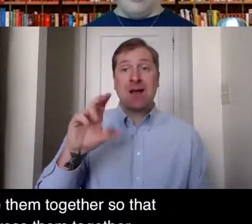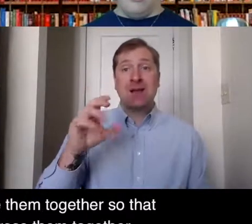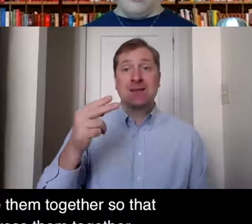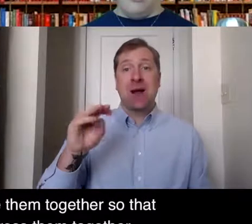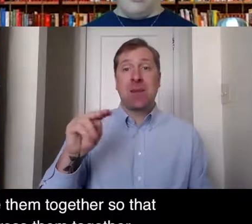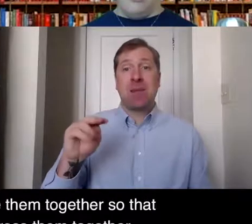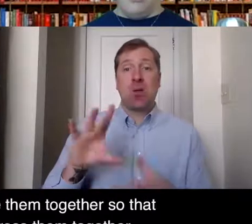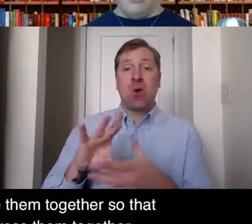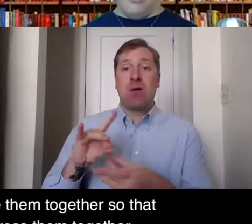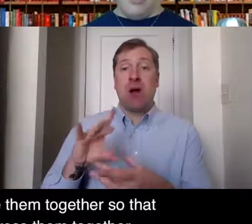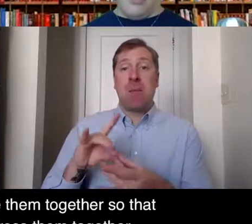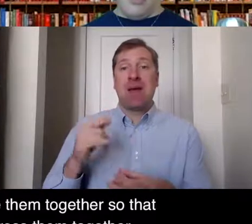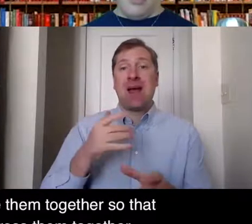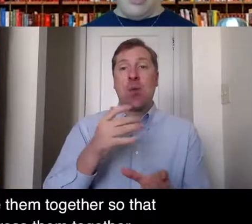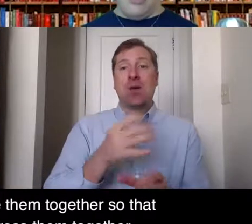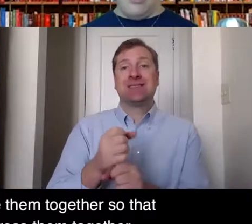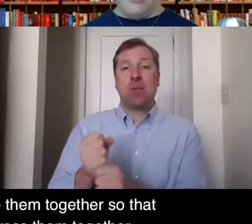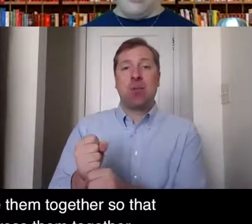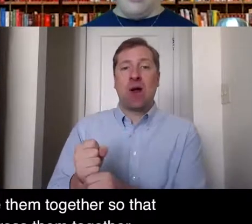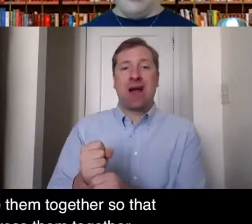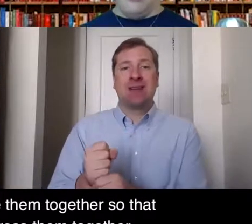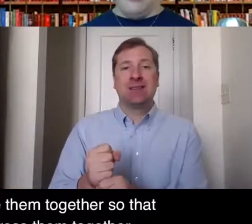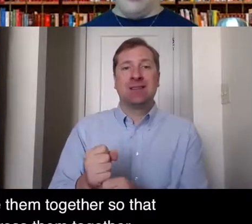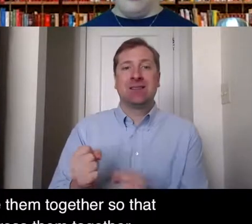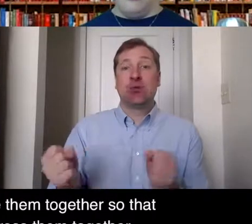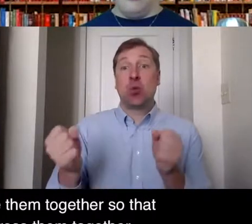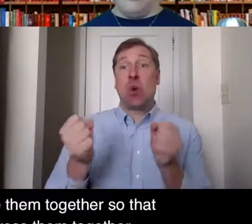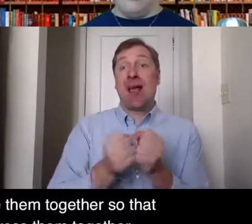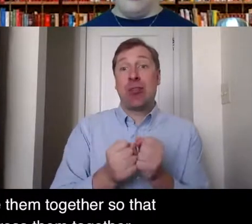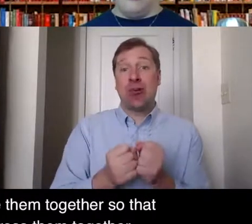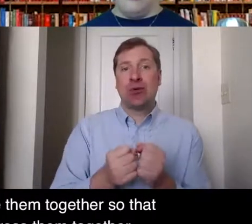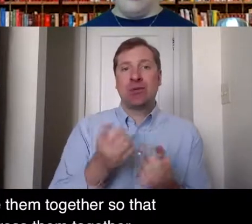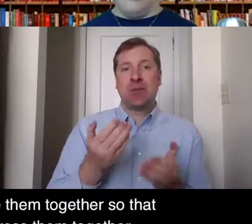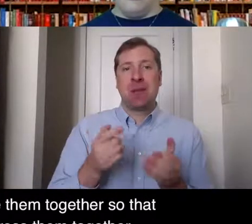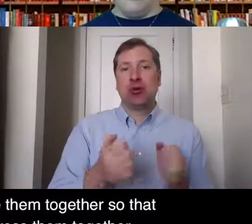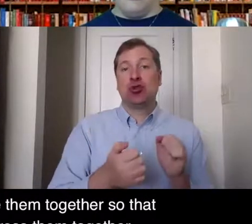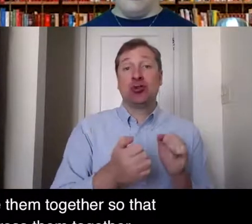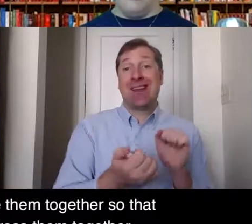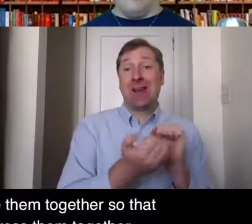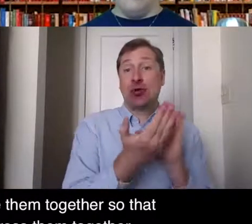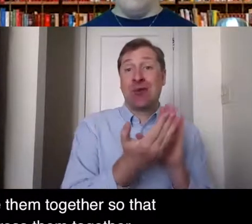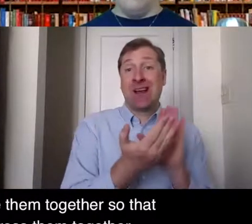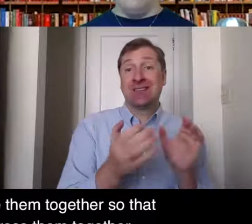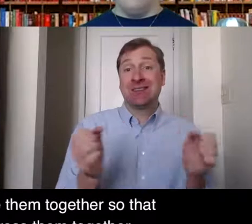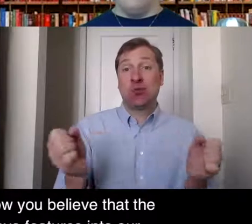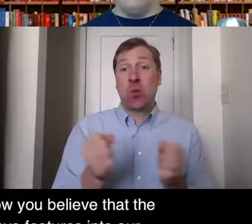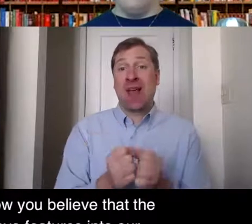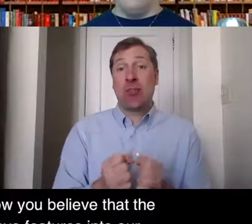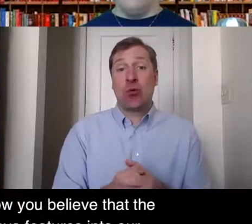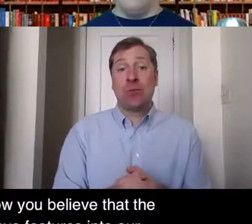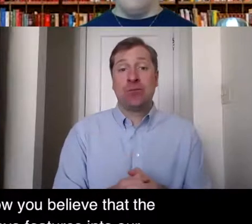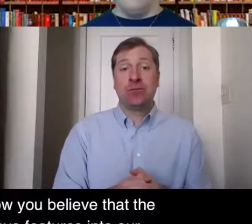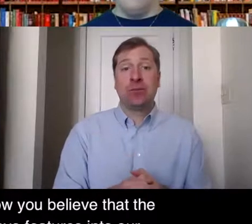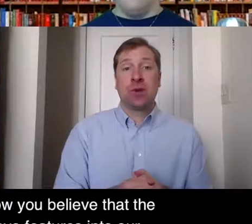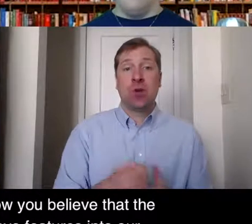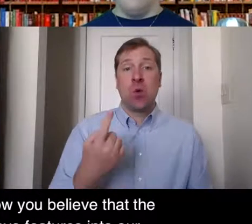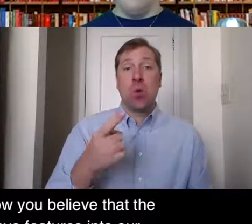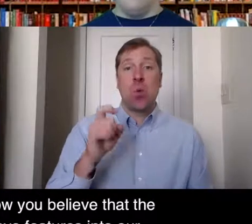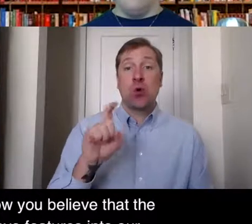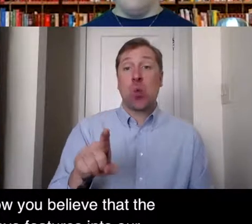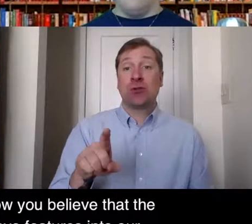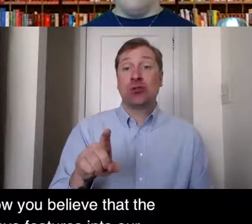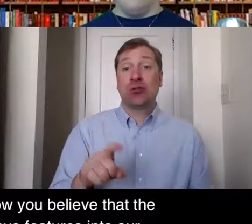going to summarize them together so that maybe she can address them together. One question